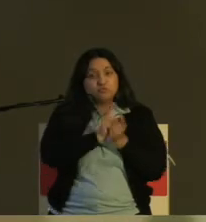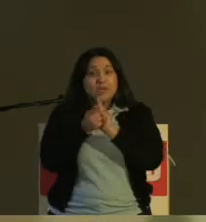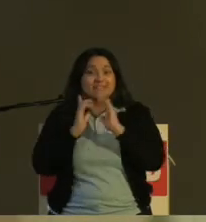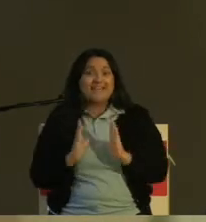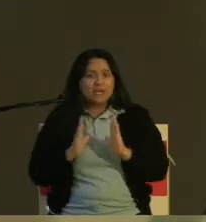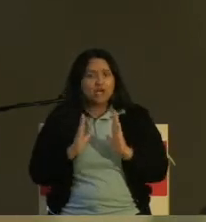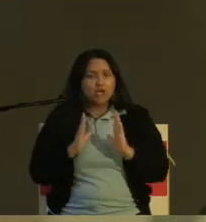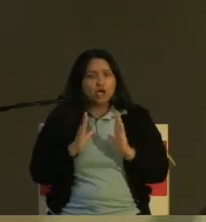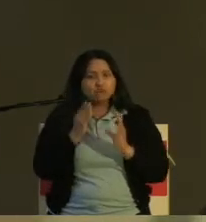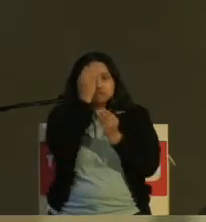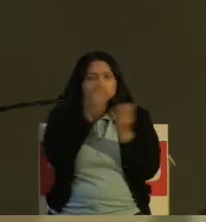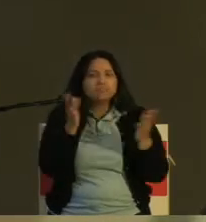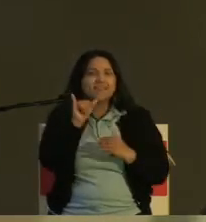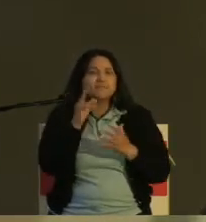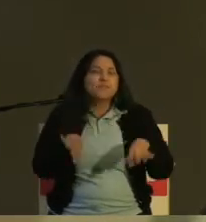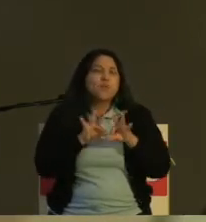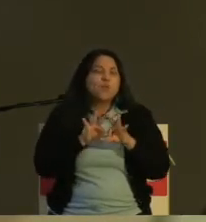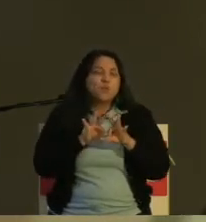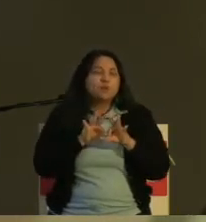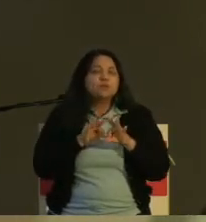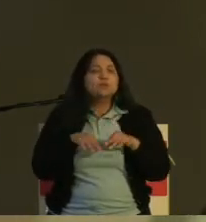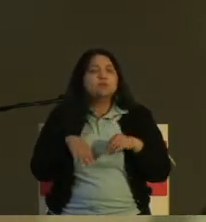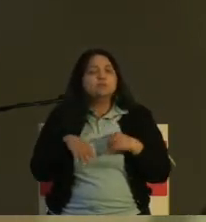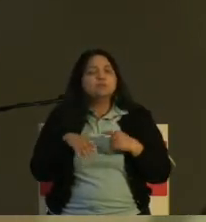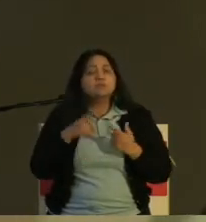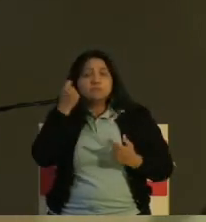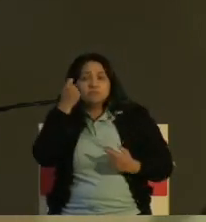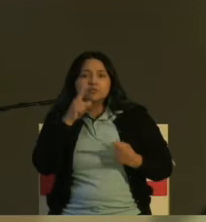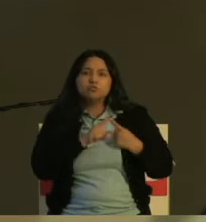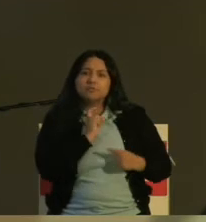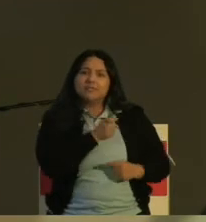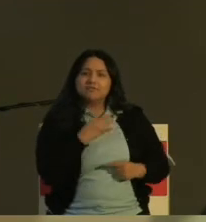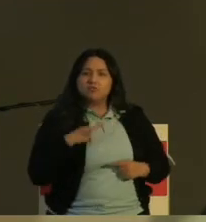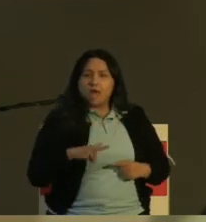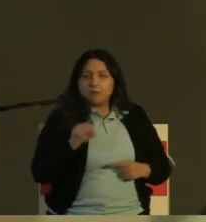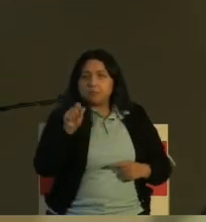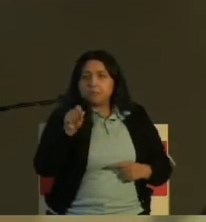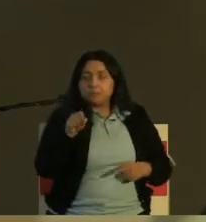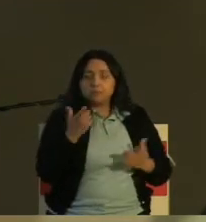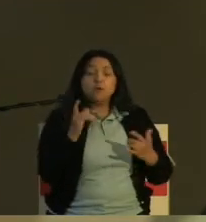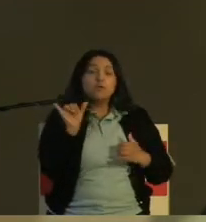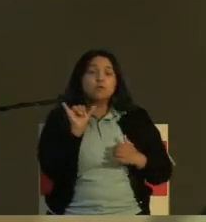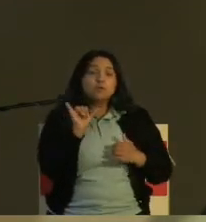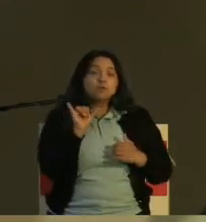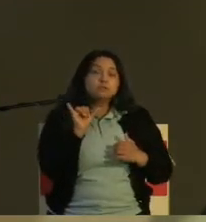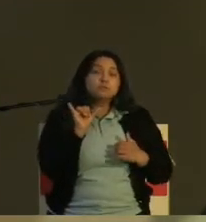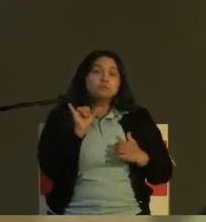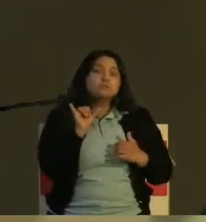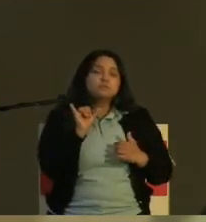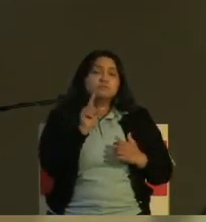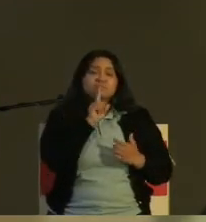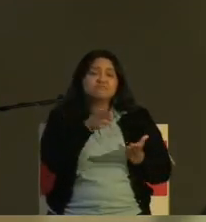I think it's important in terms of giving credit, but I also think it's,